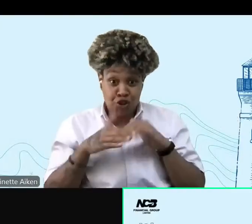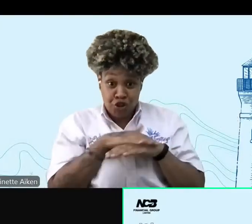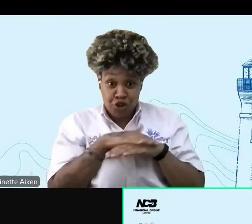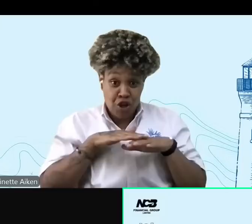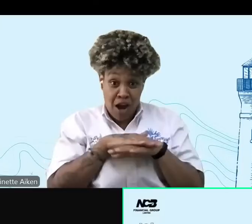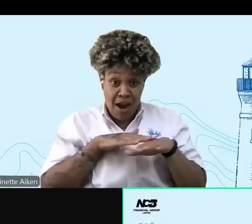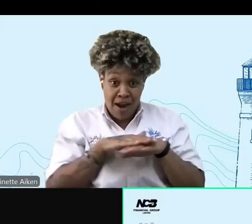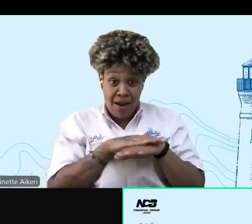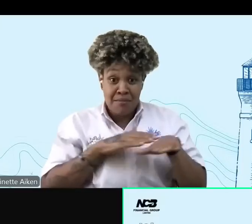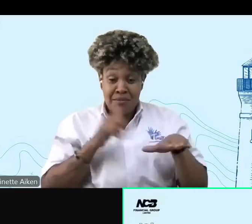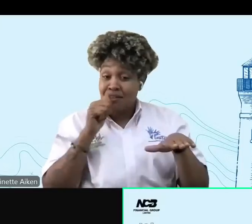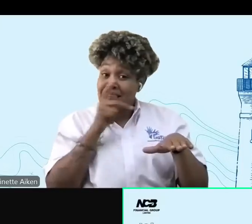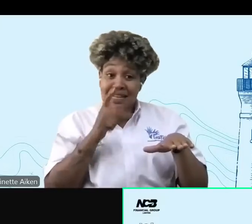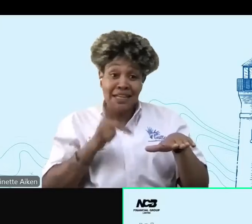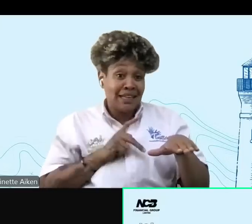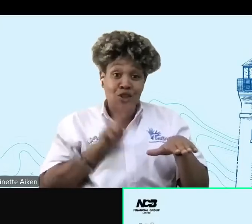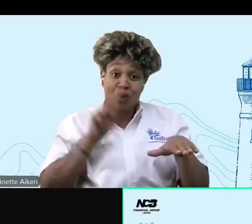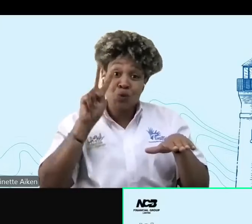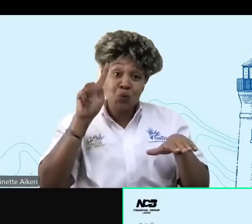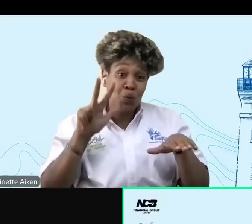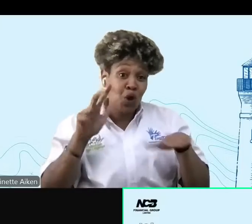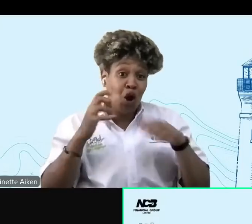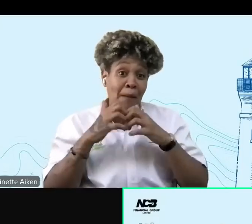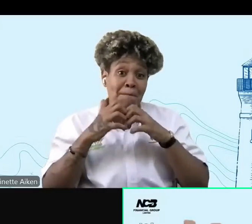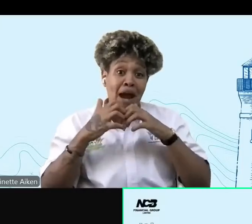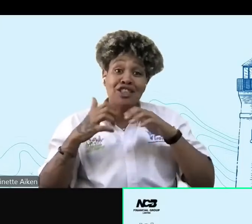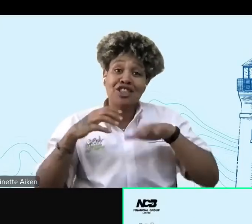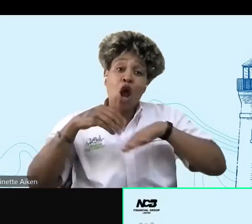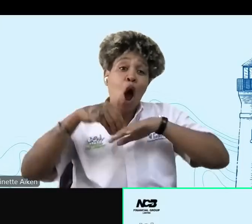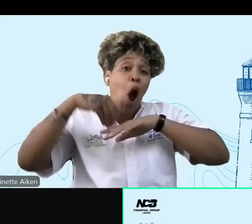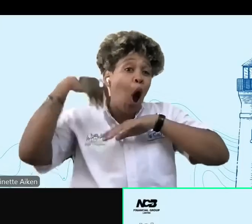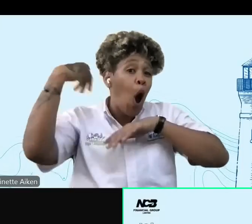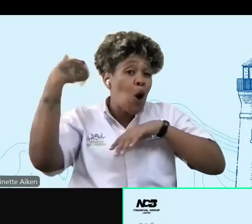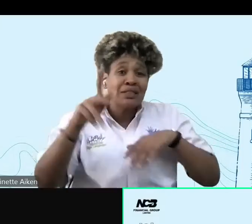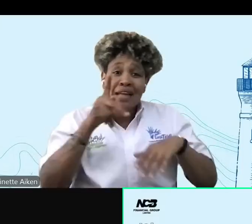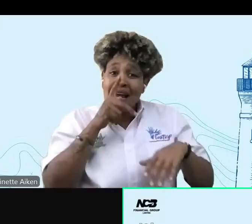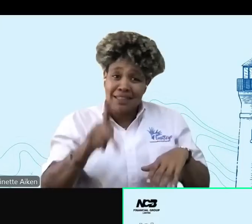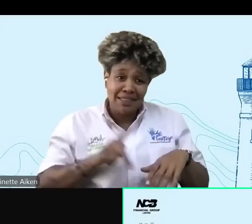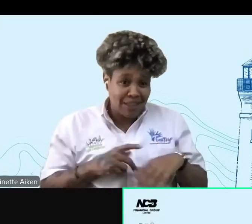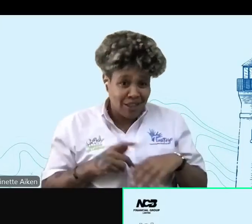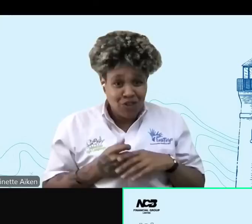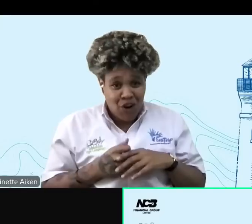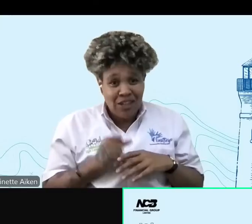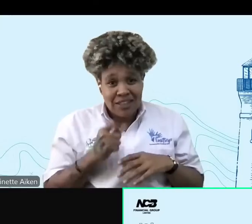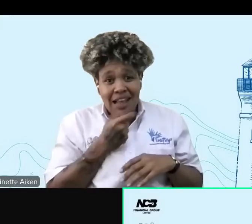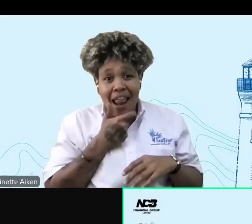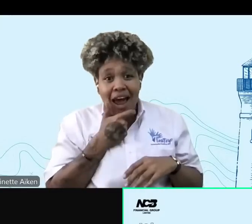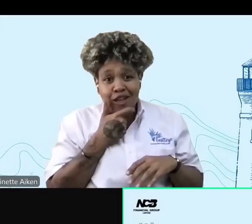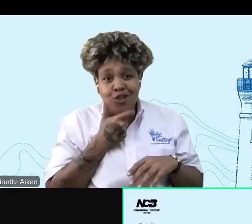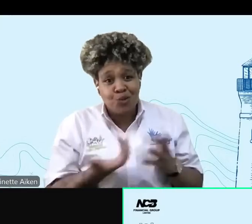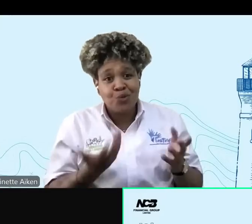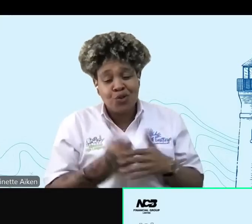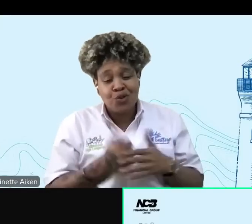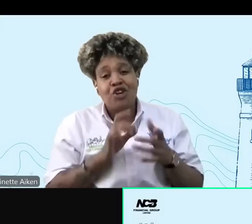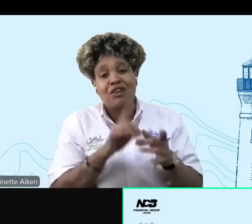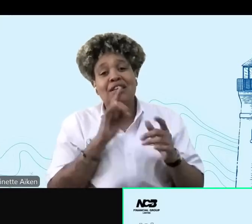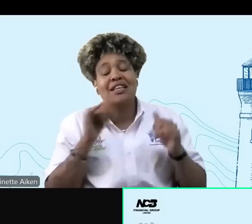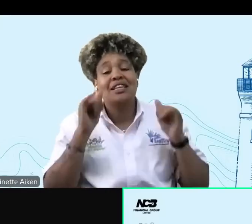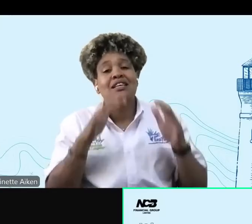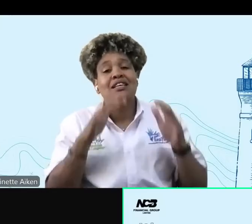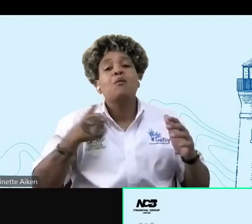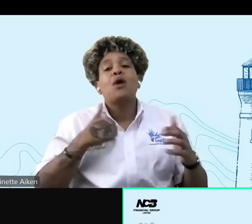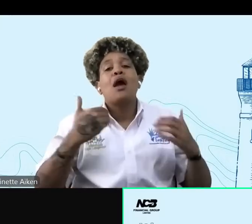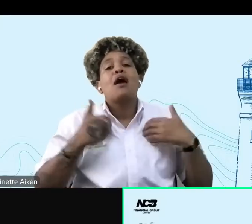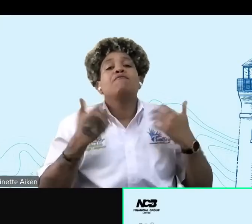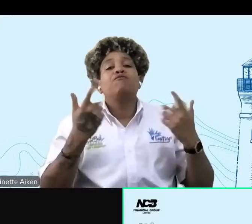So not in Kingston and St. Andrew, 2/3 of our fleet is distributed across the island. So in terms of the standards, we have